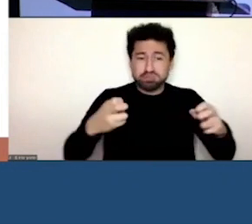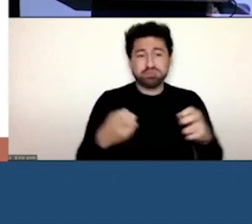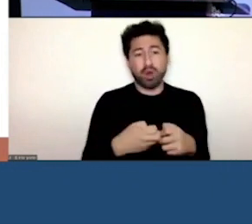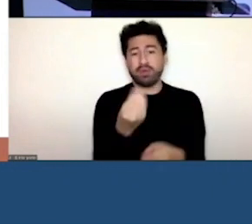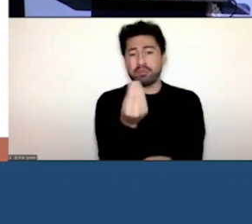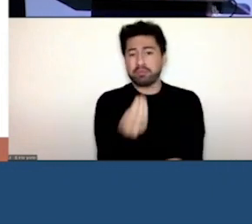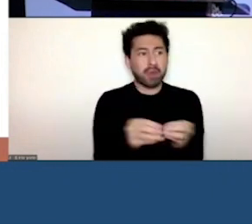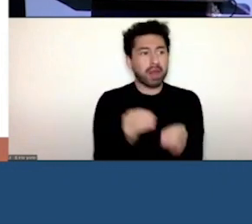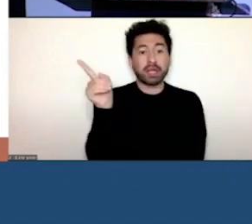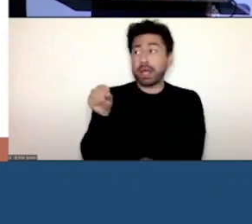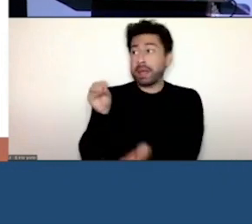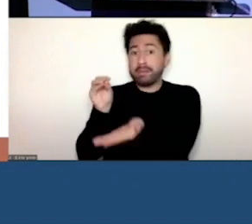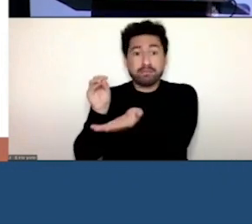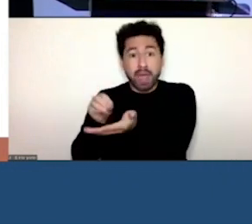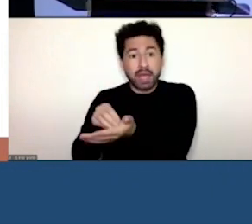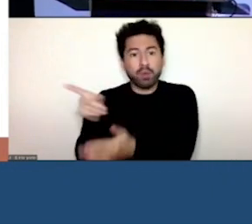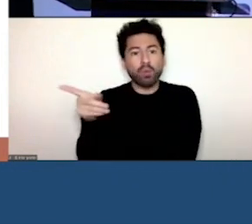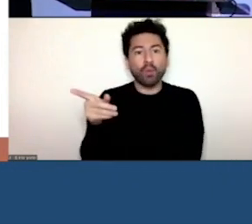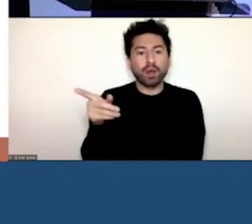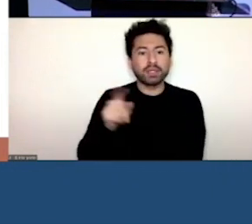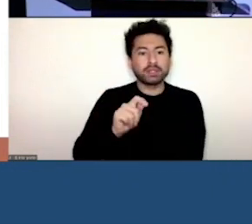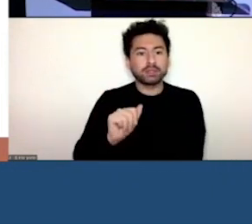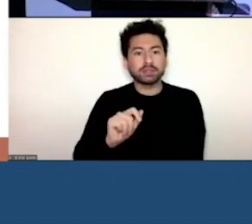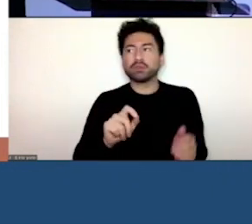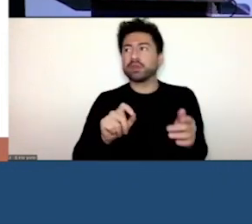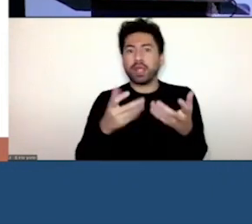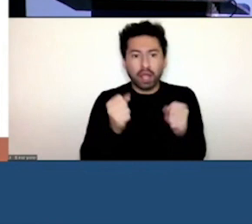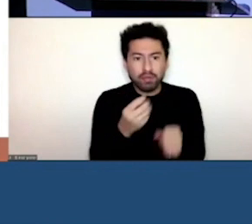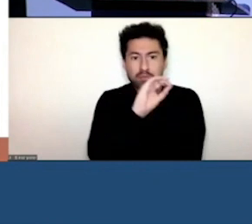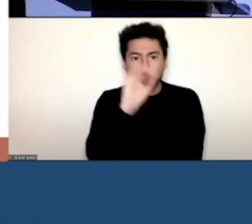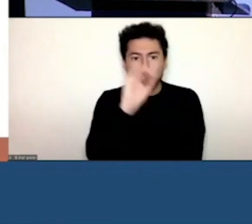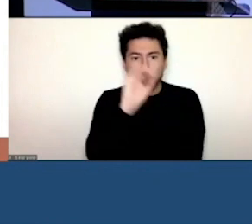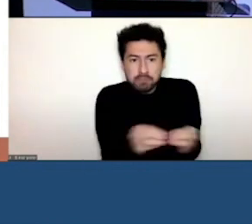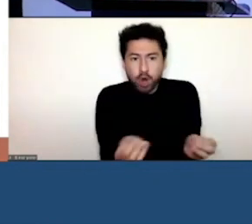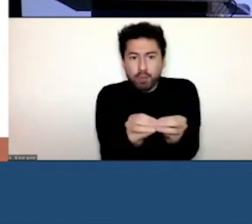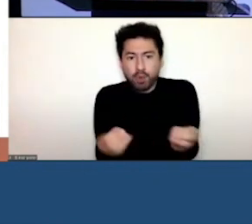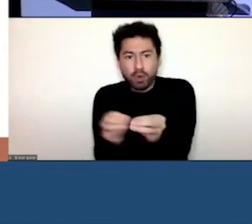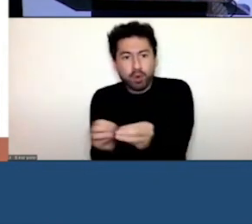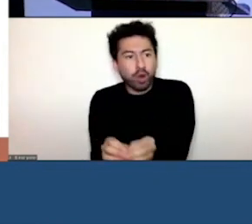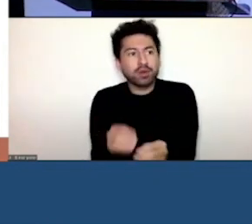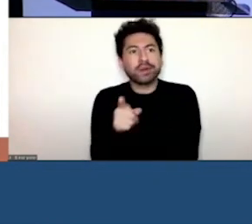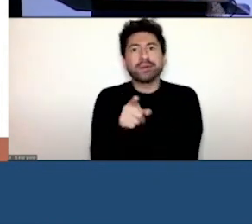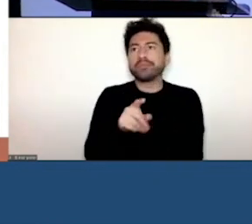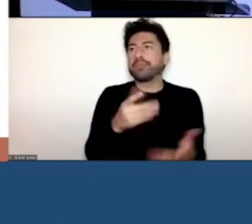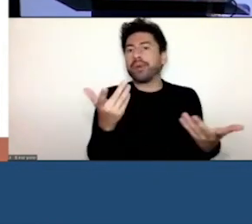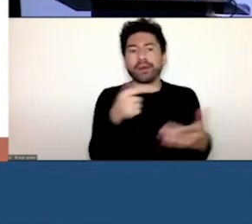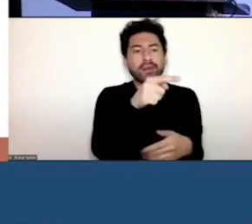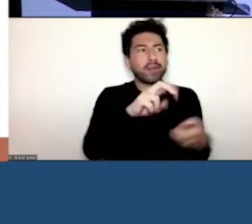our central banks are raising the interest rates as a result to counteract that